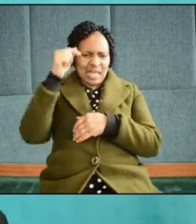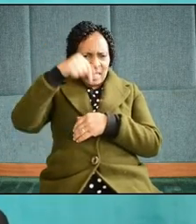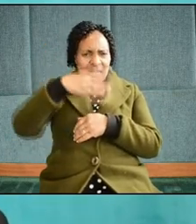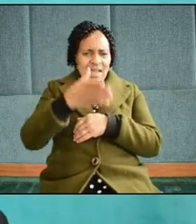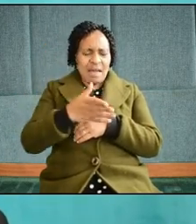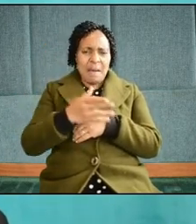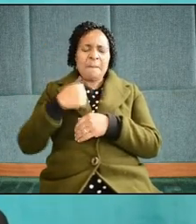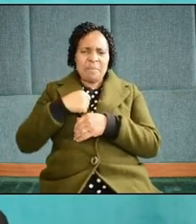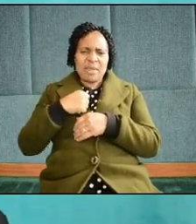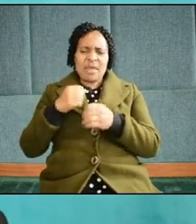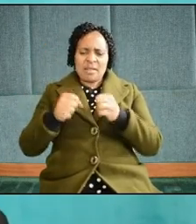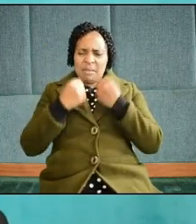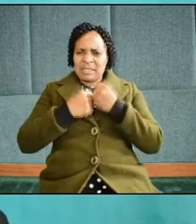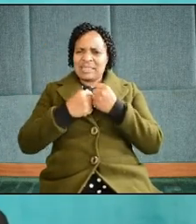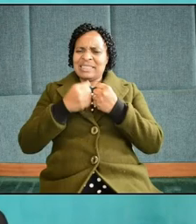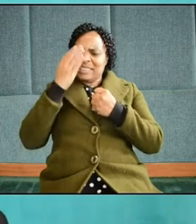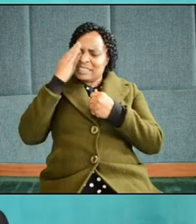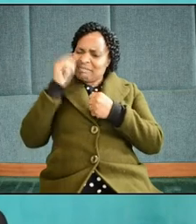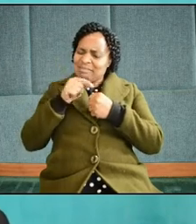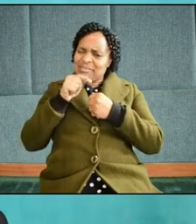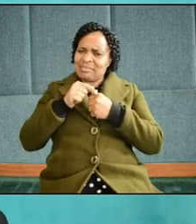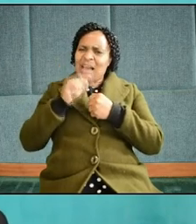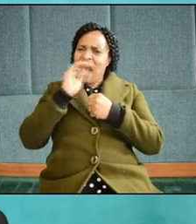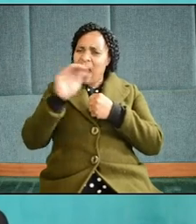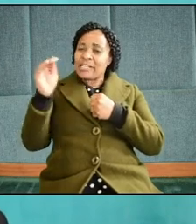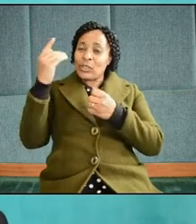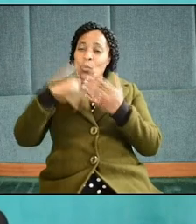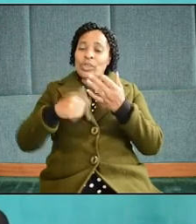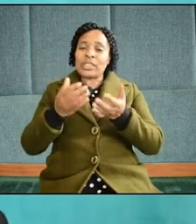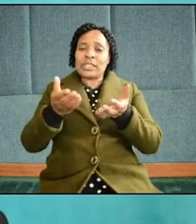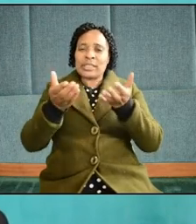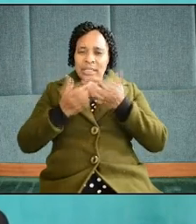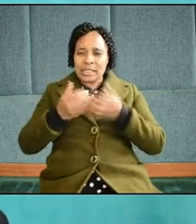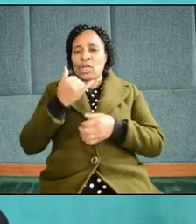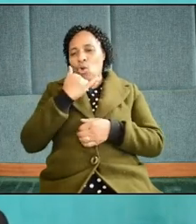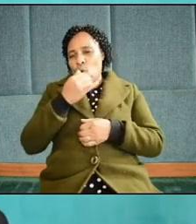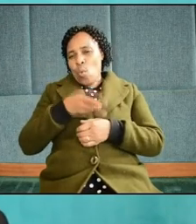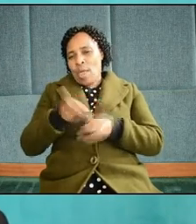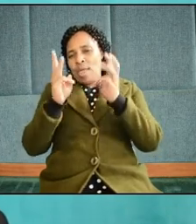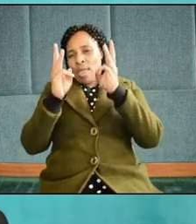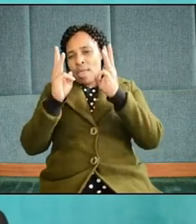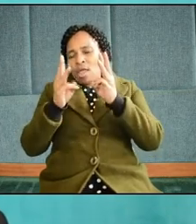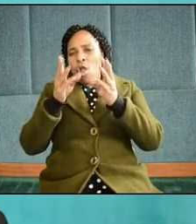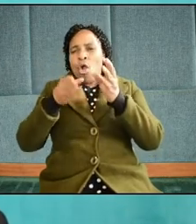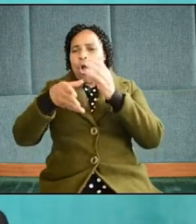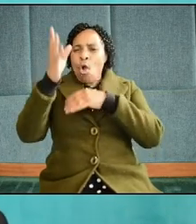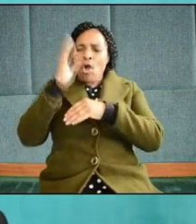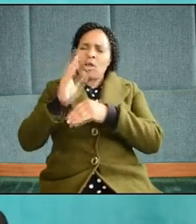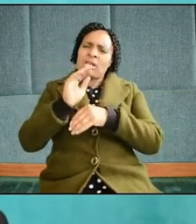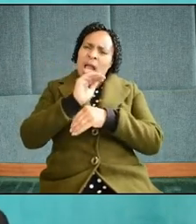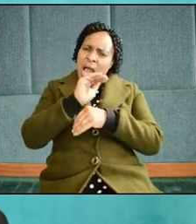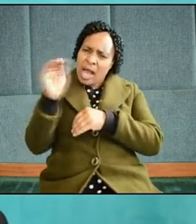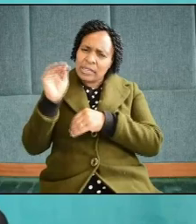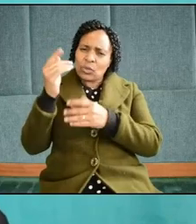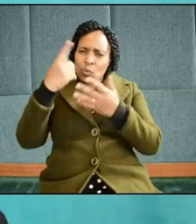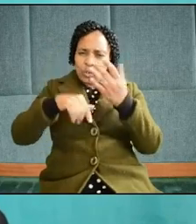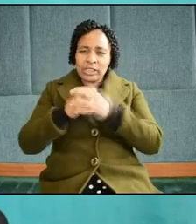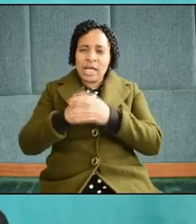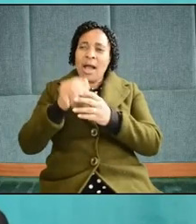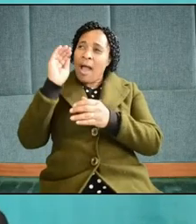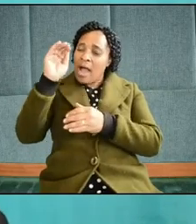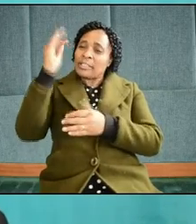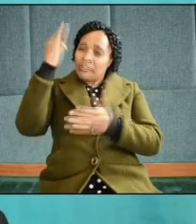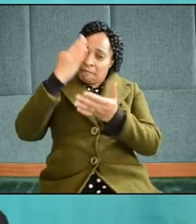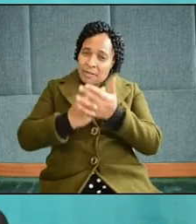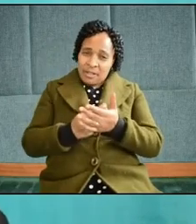has struck me that the Israelites asked for what they needed in the wrong way. God instructs us to ask him in faith. So instead